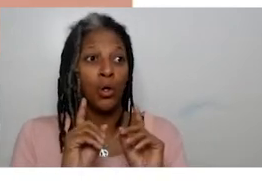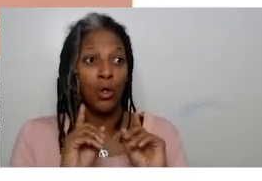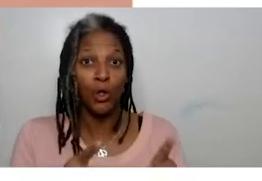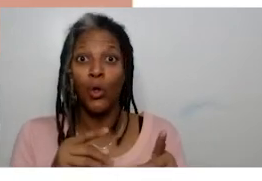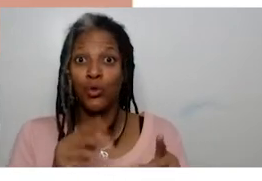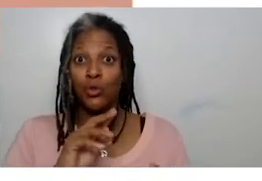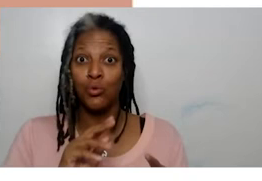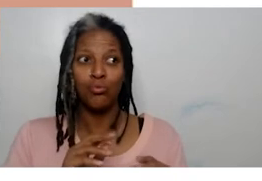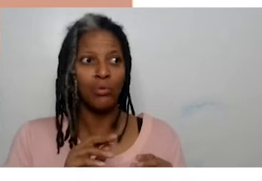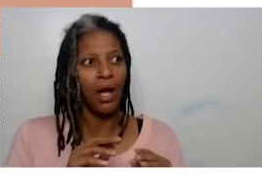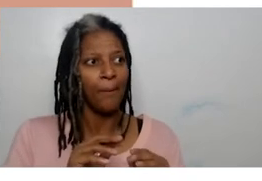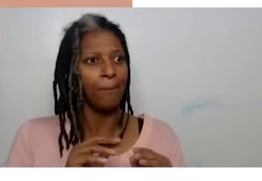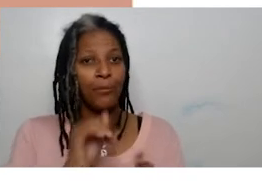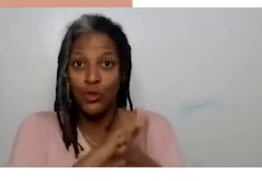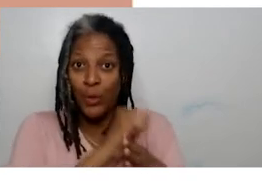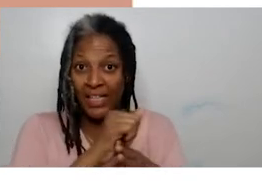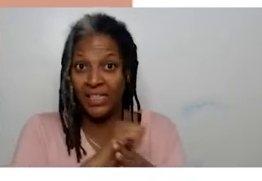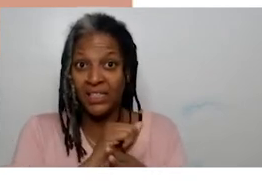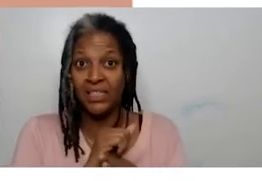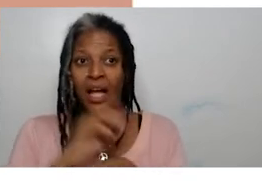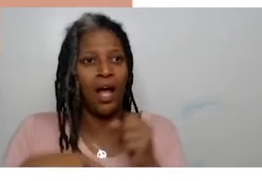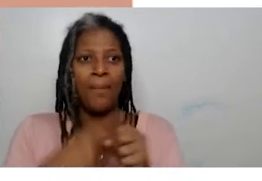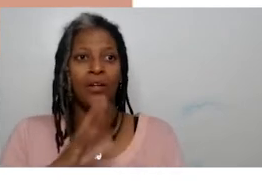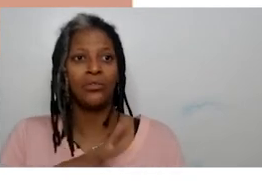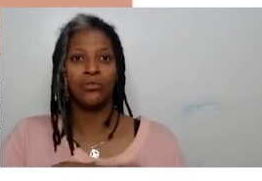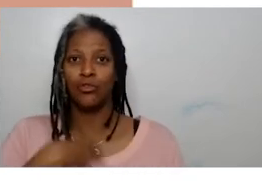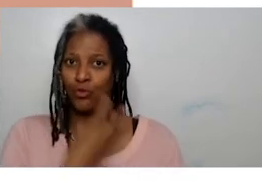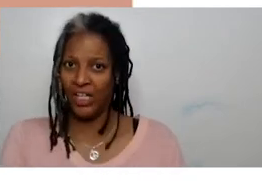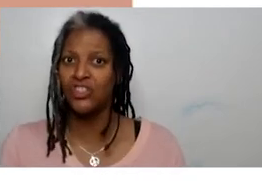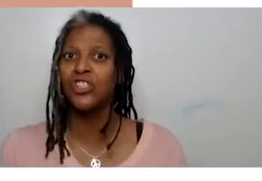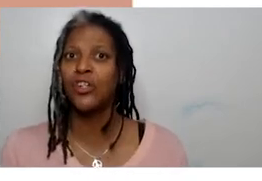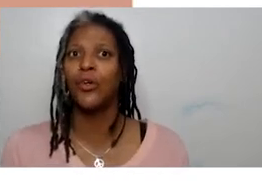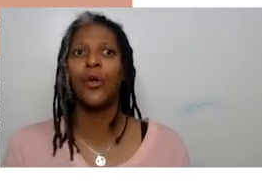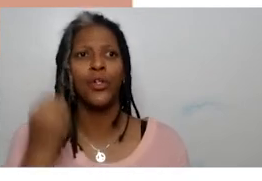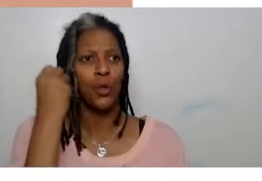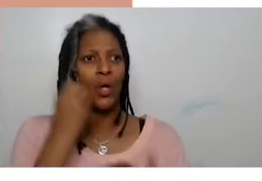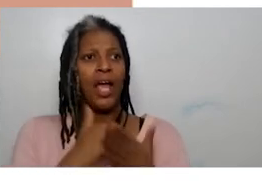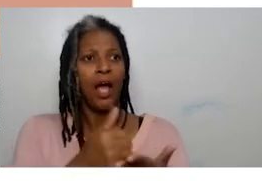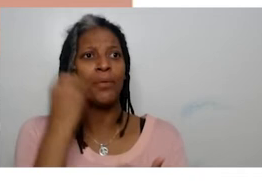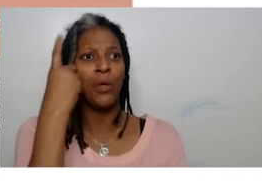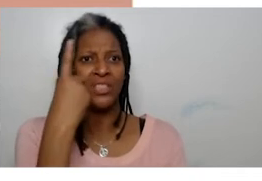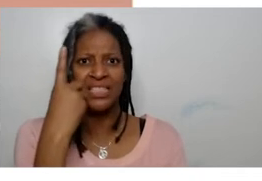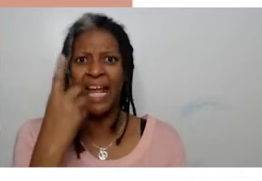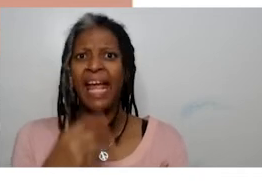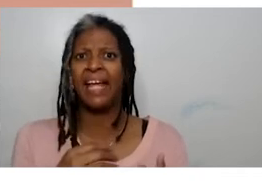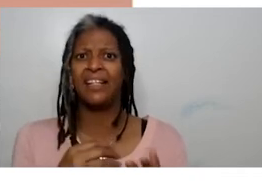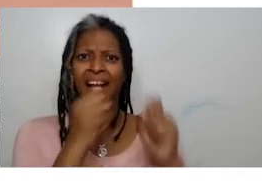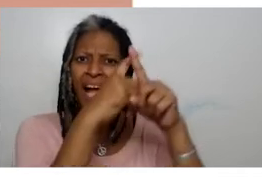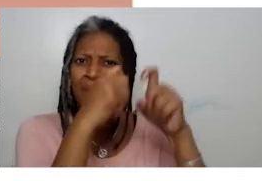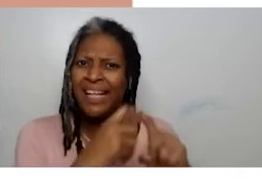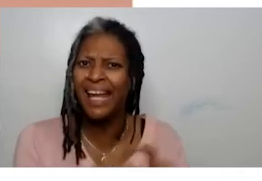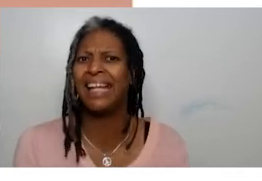cisgender individual, but having those trainings with trans folks to understand the narrative and the complexities of what it can look like, not